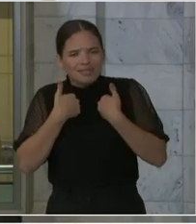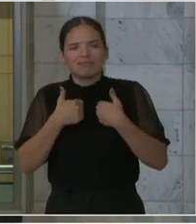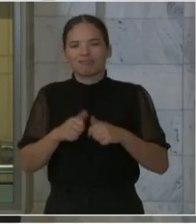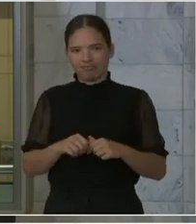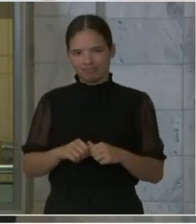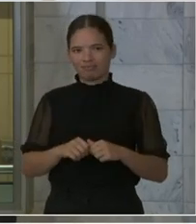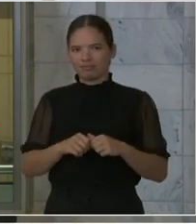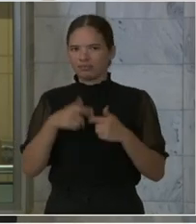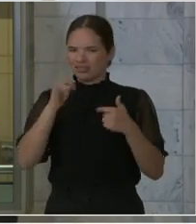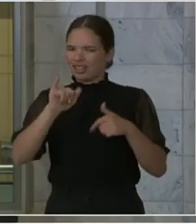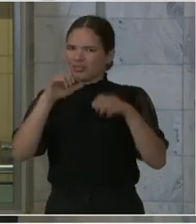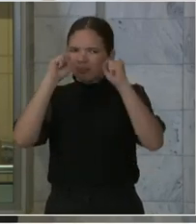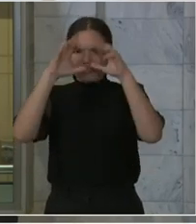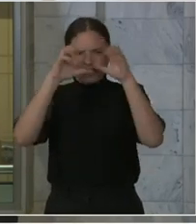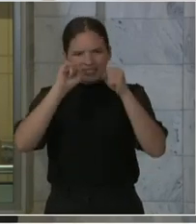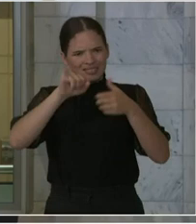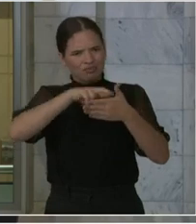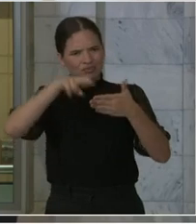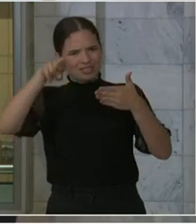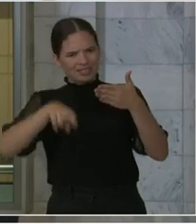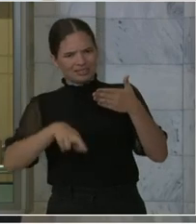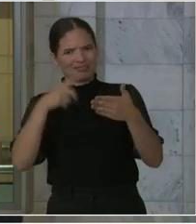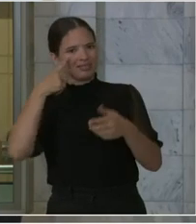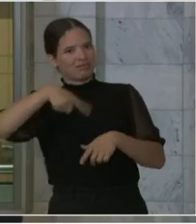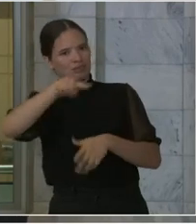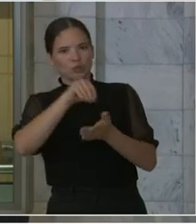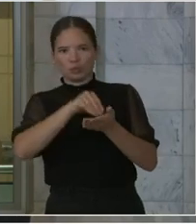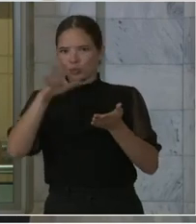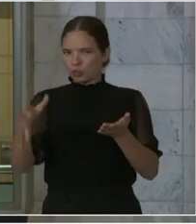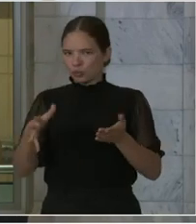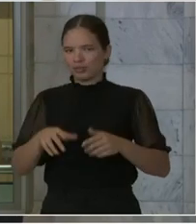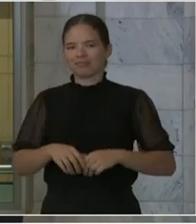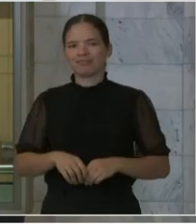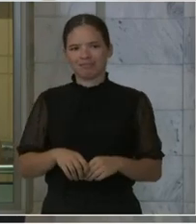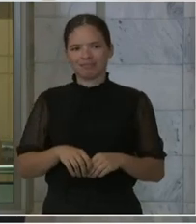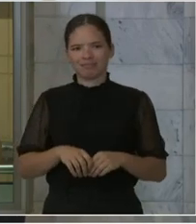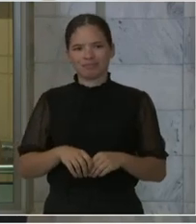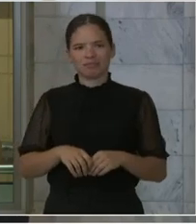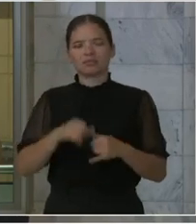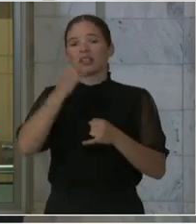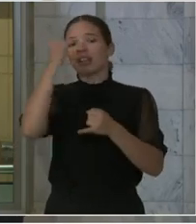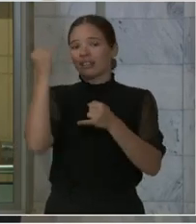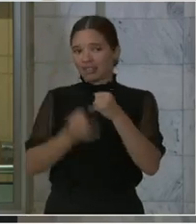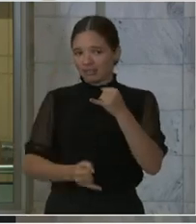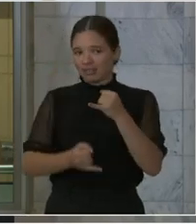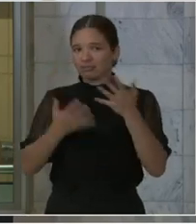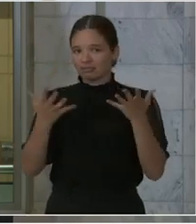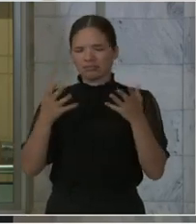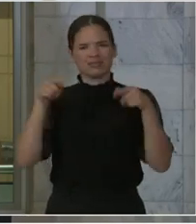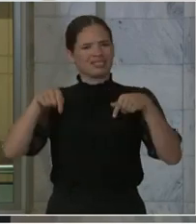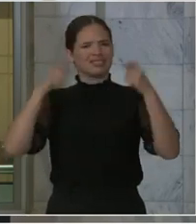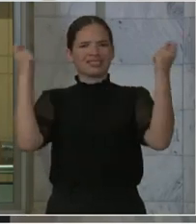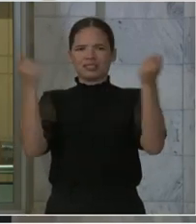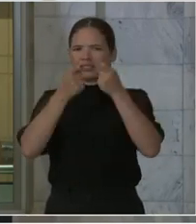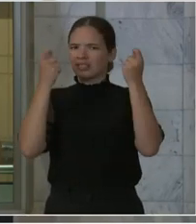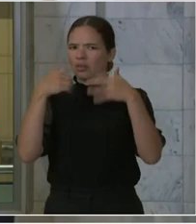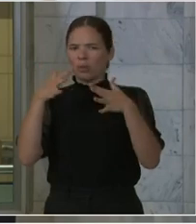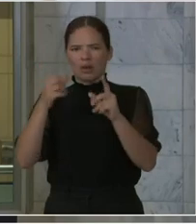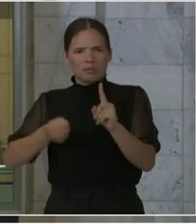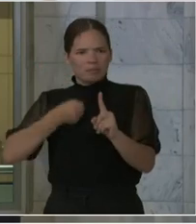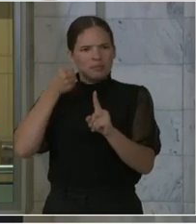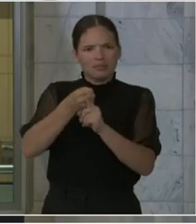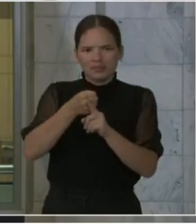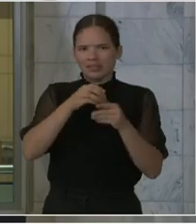students. Last, this agreement recognizes and will celebrate our most impactful leaders. We have some people here that are really